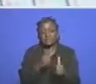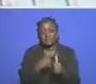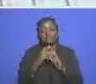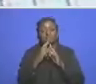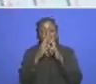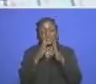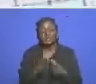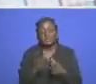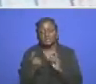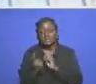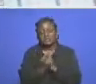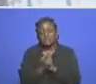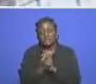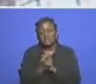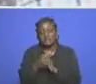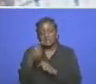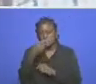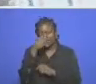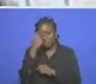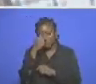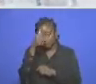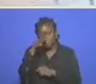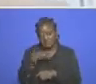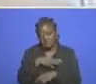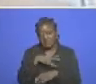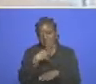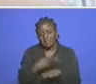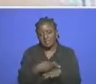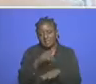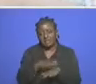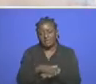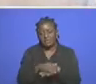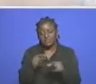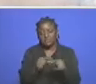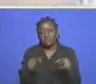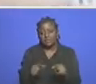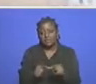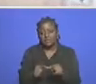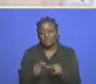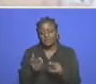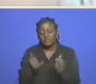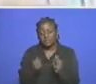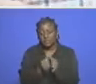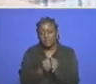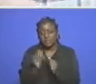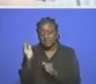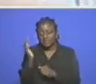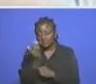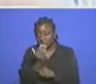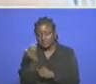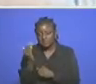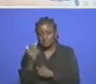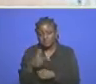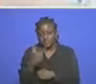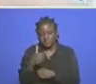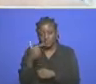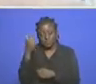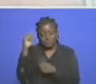a Negro male lying on the ground with what appeared to be gunshot wounds to the